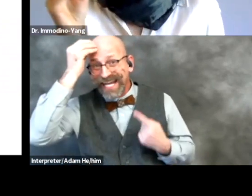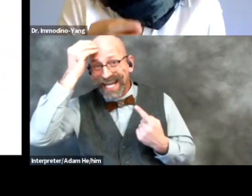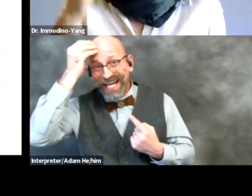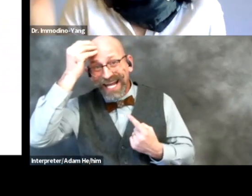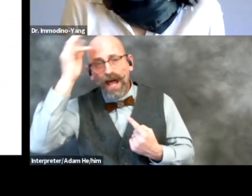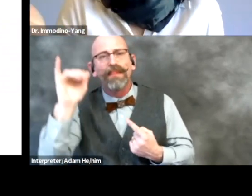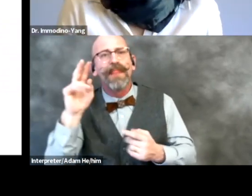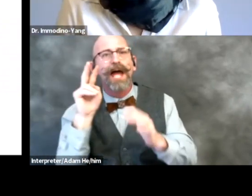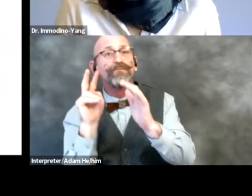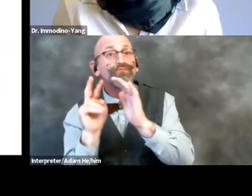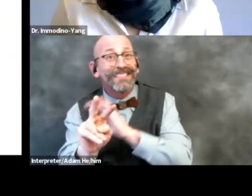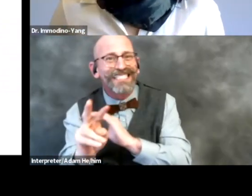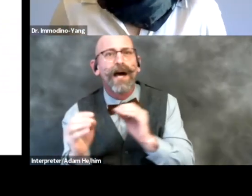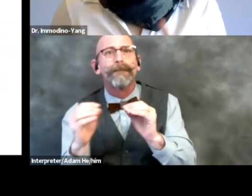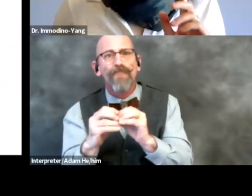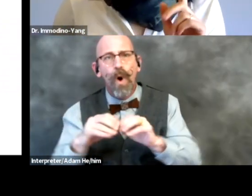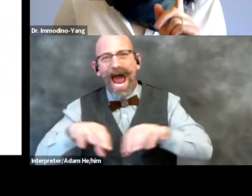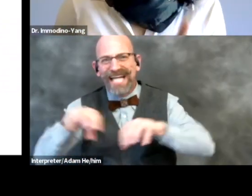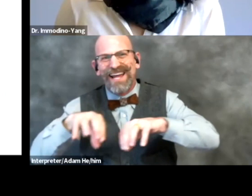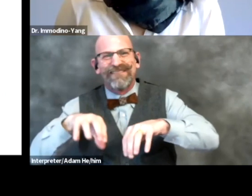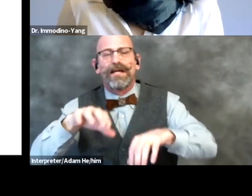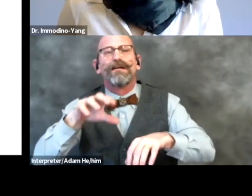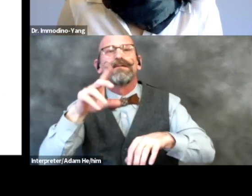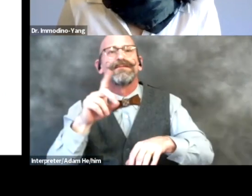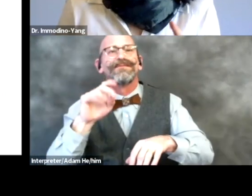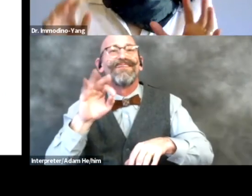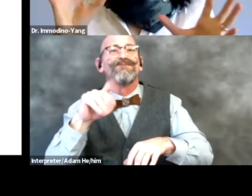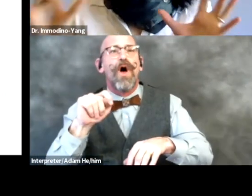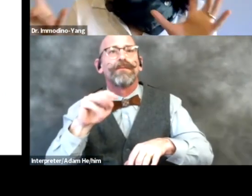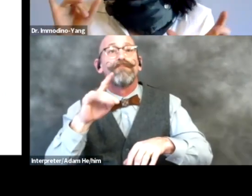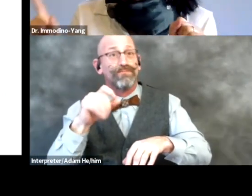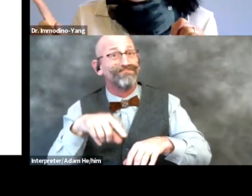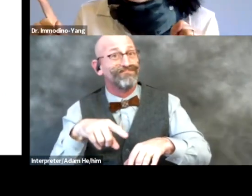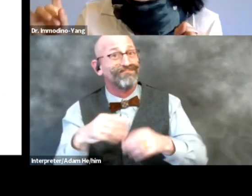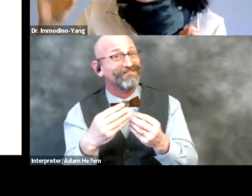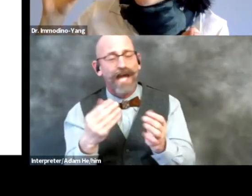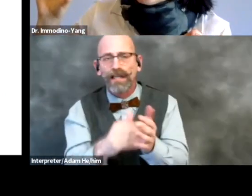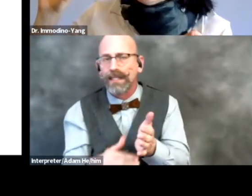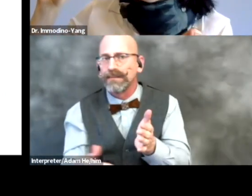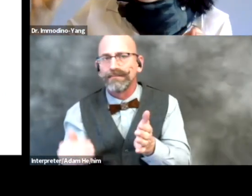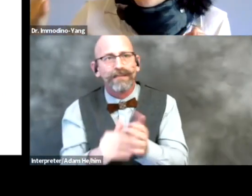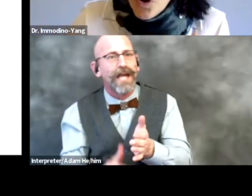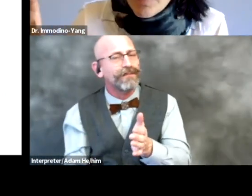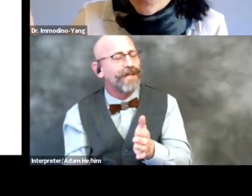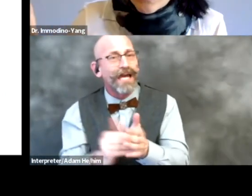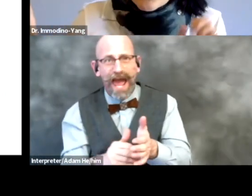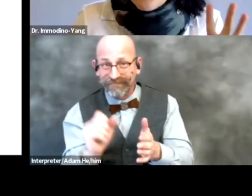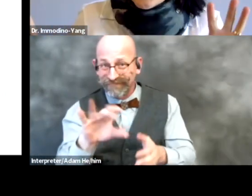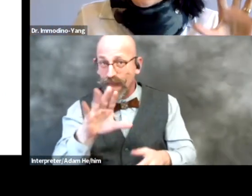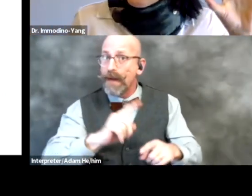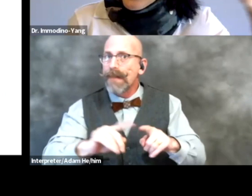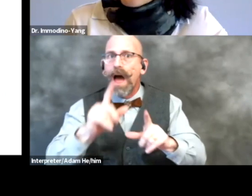default mode trial by trial. But what's really interesting is that the relationship between default